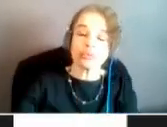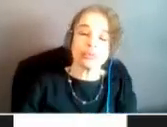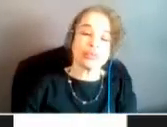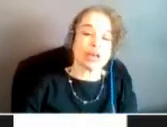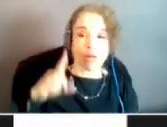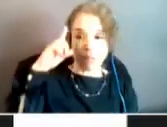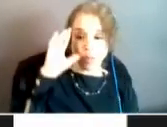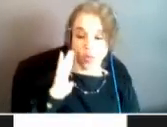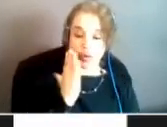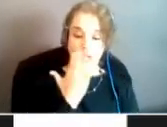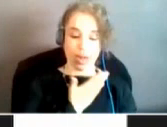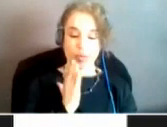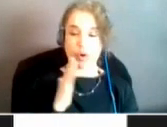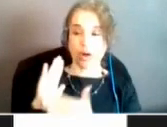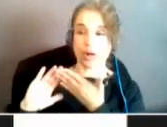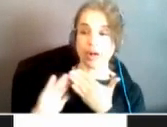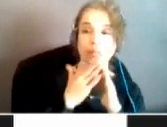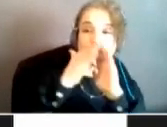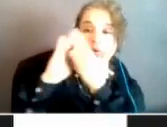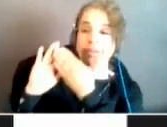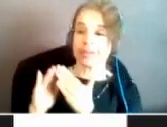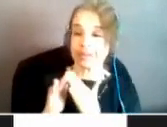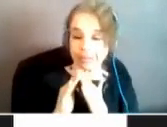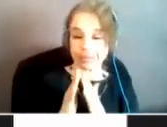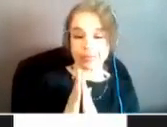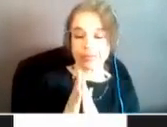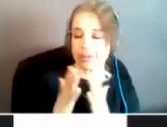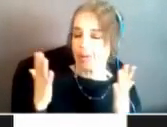for us in our communities. And